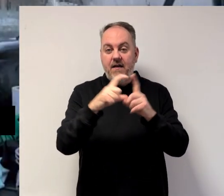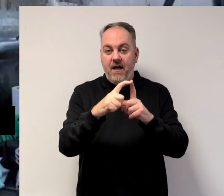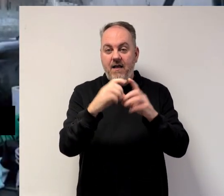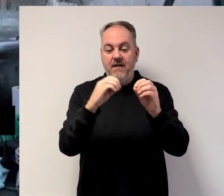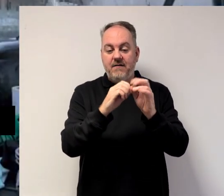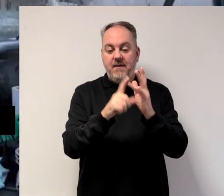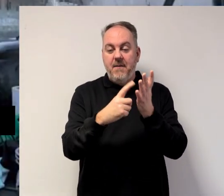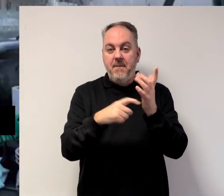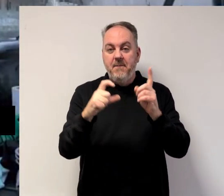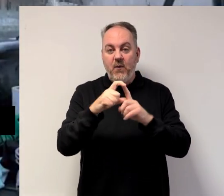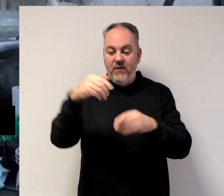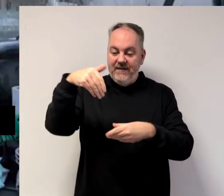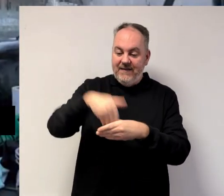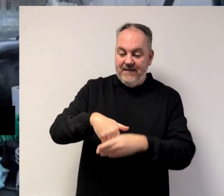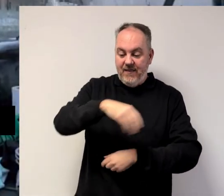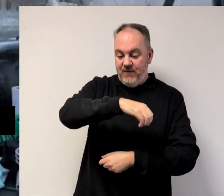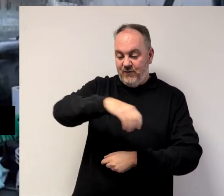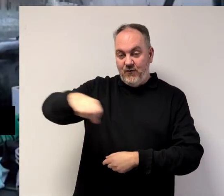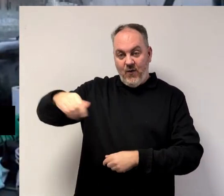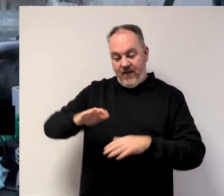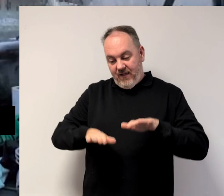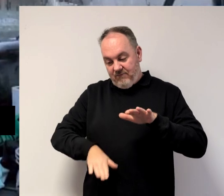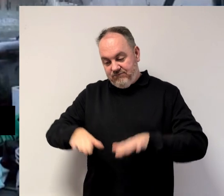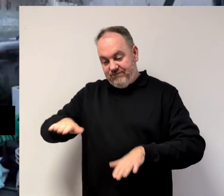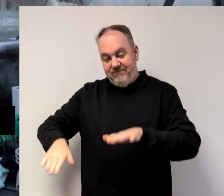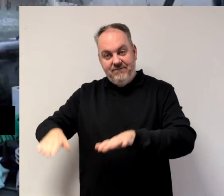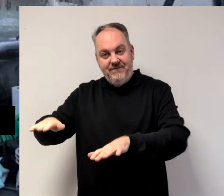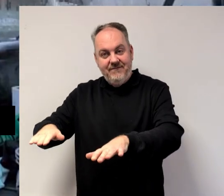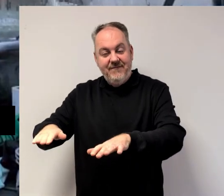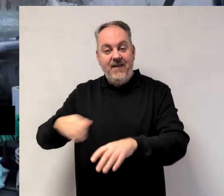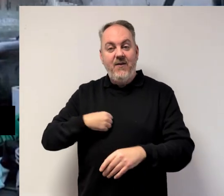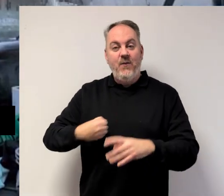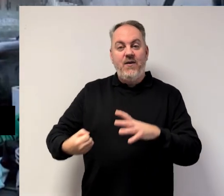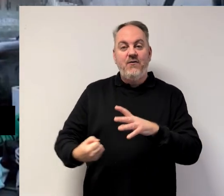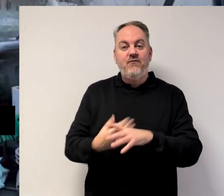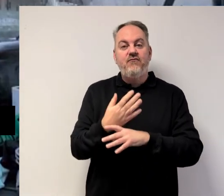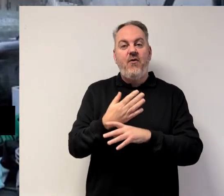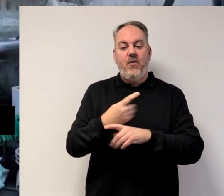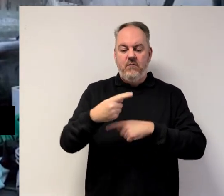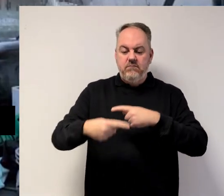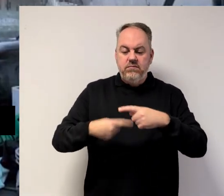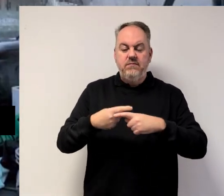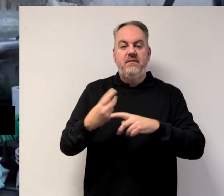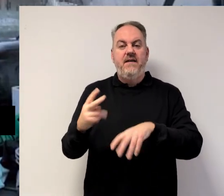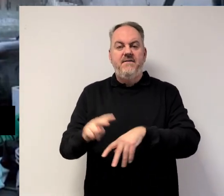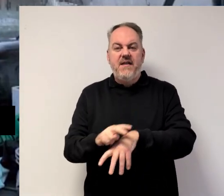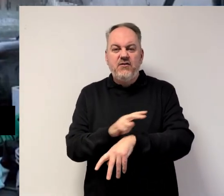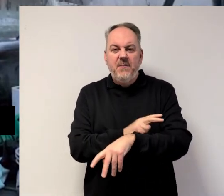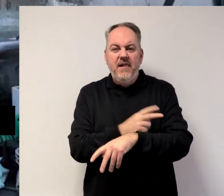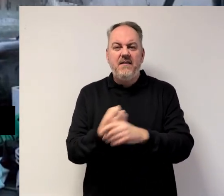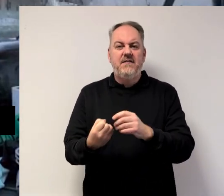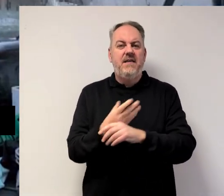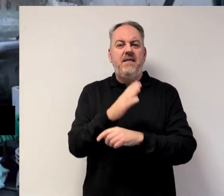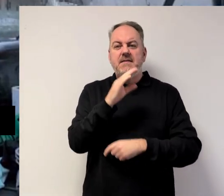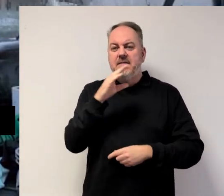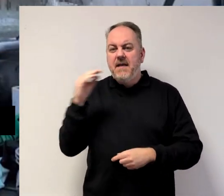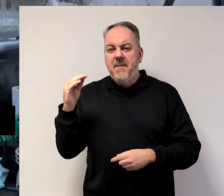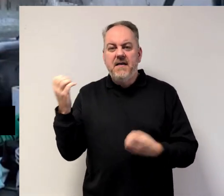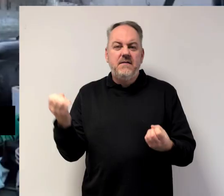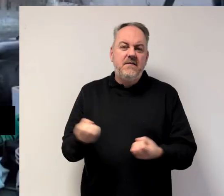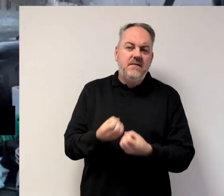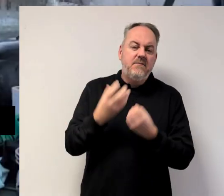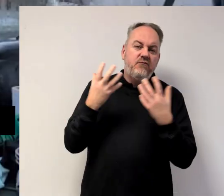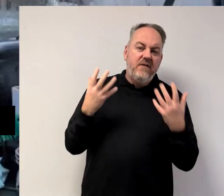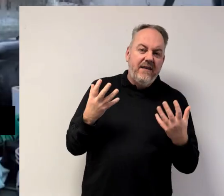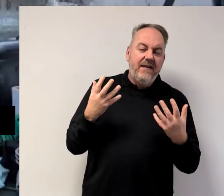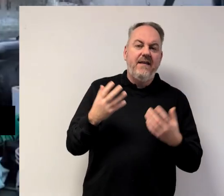We try to grow perennial vegetables. Our water comes from water